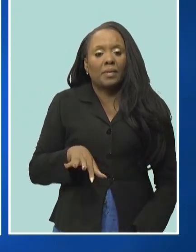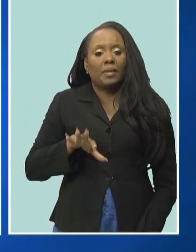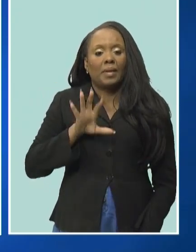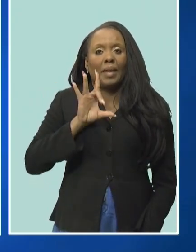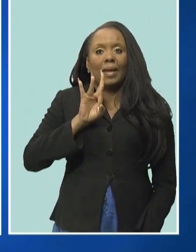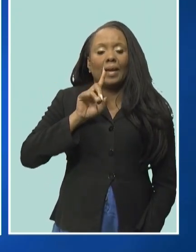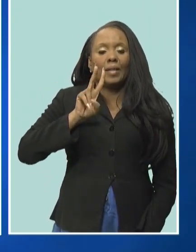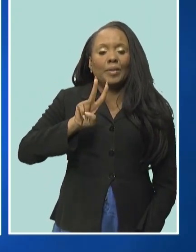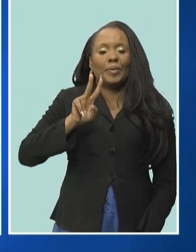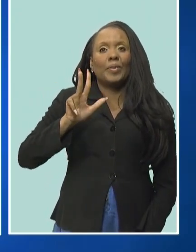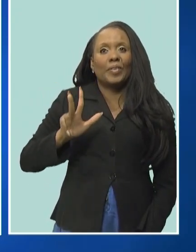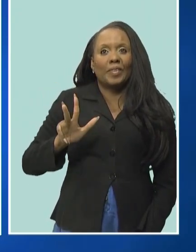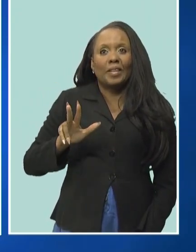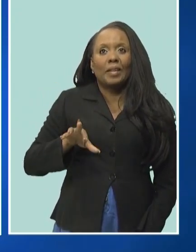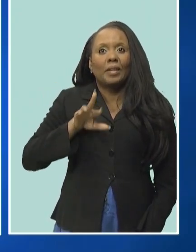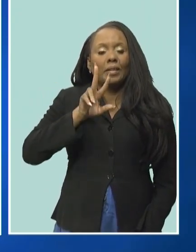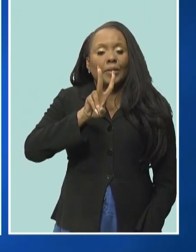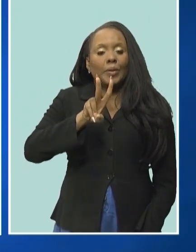at